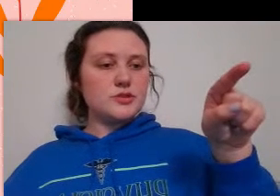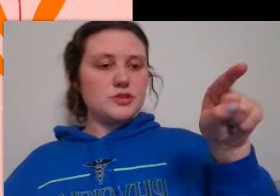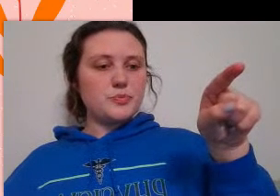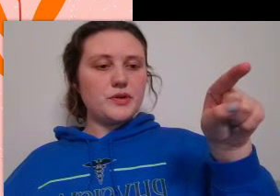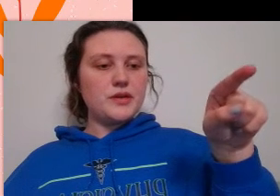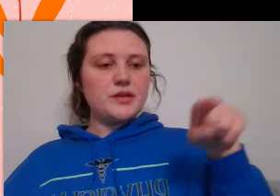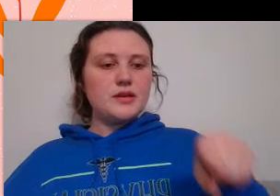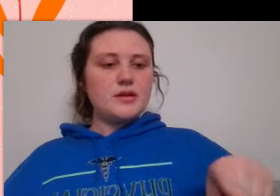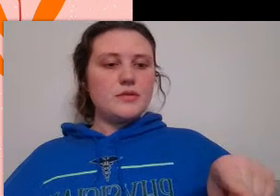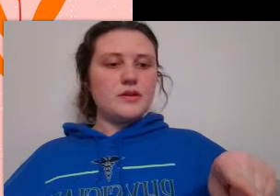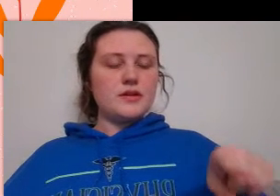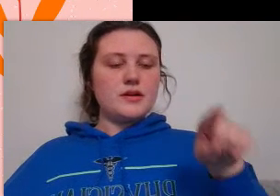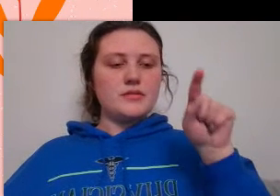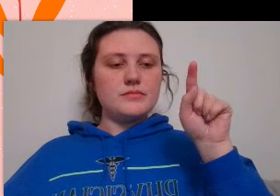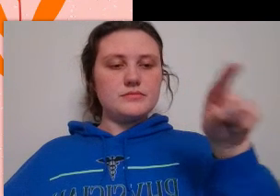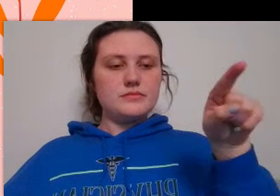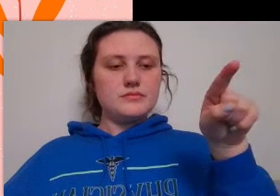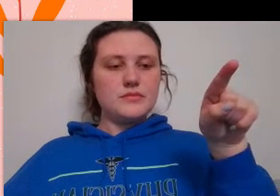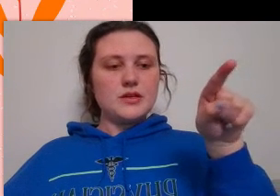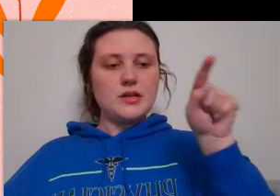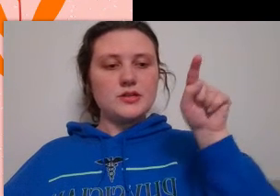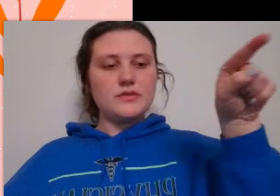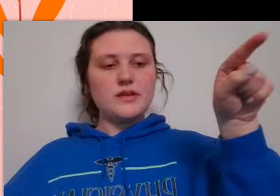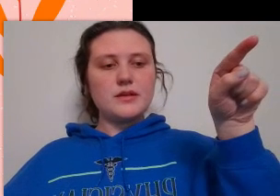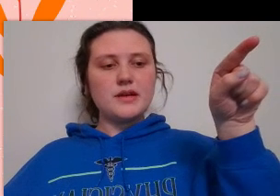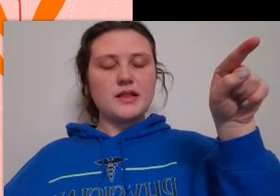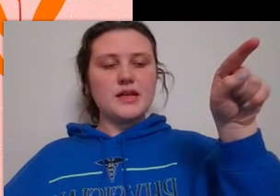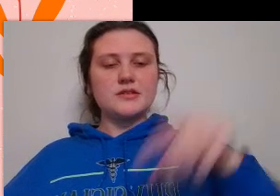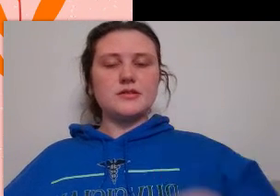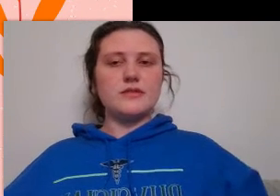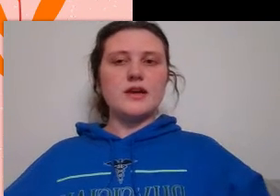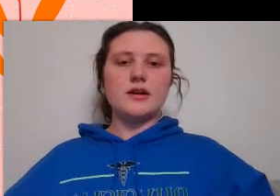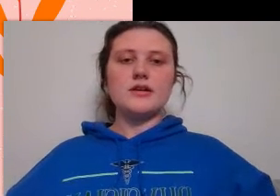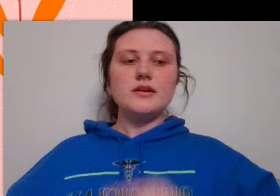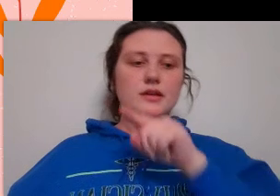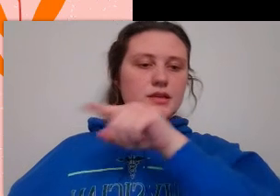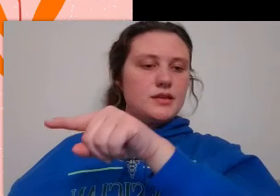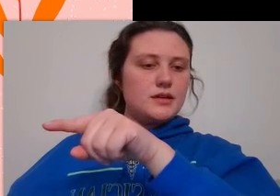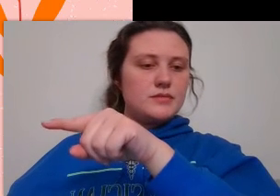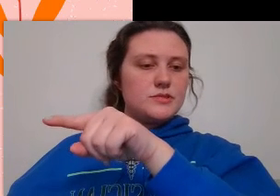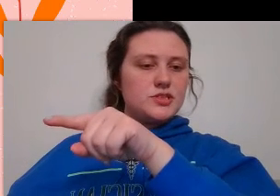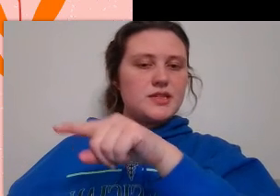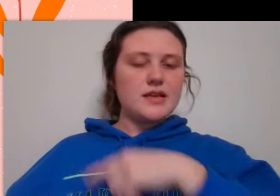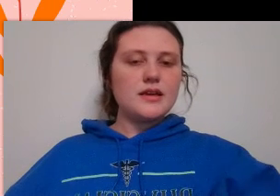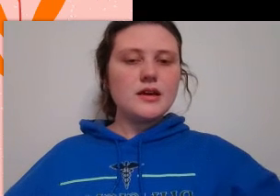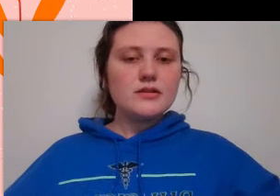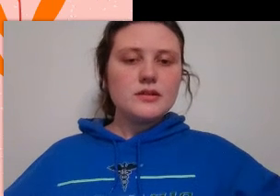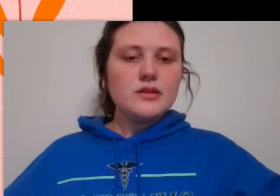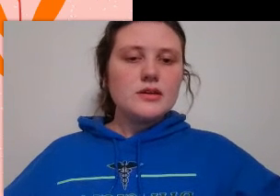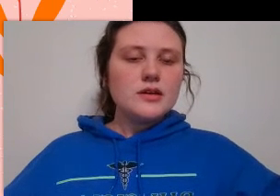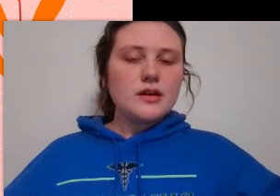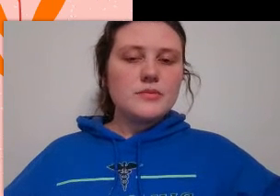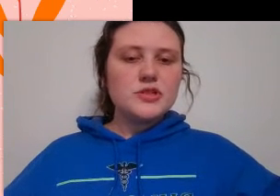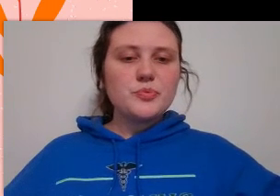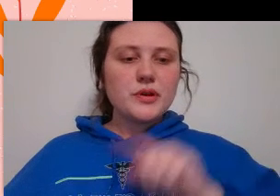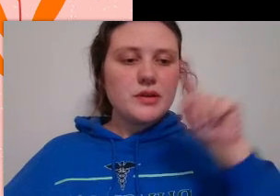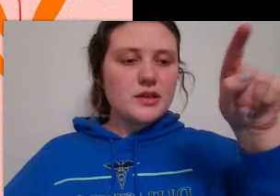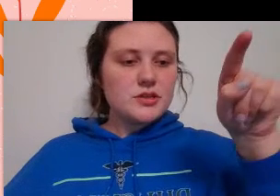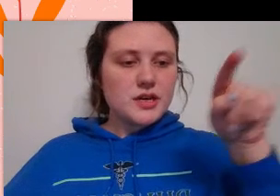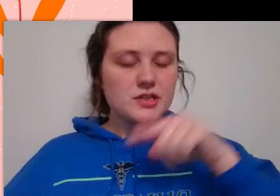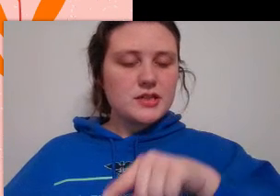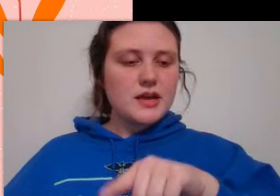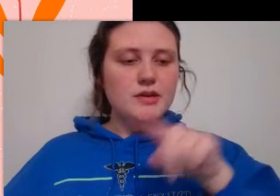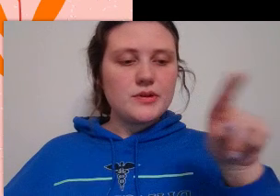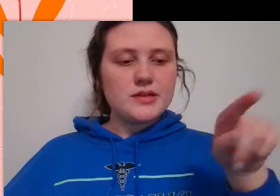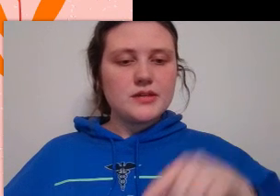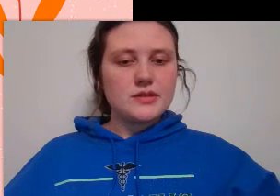This is the one you just point, whether it's over there, my class is over there, she sat there. You just point in